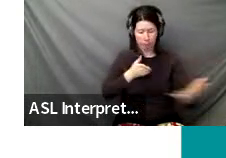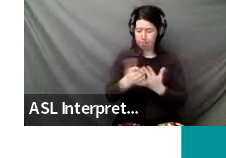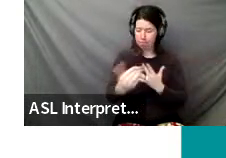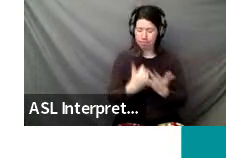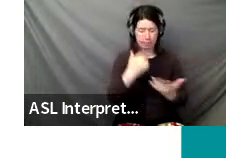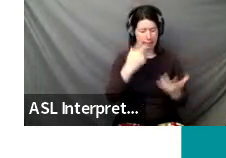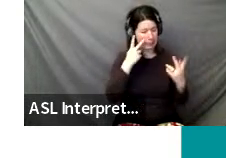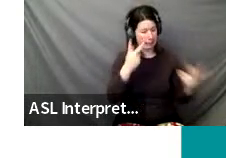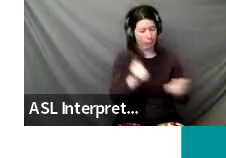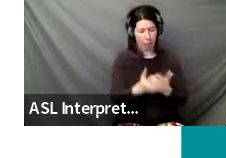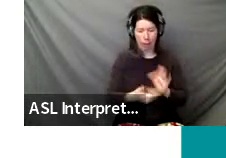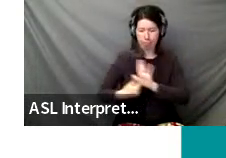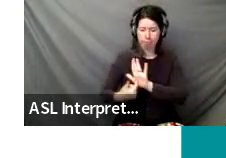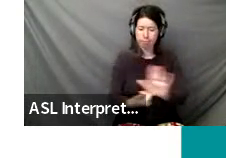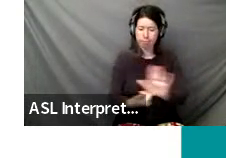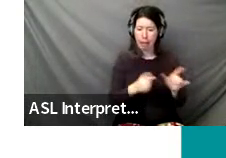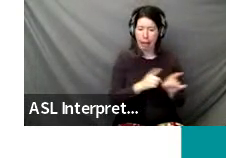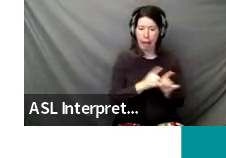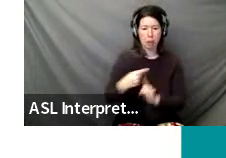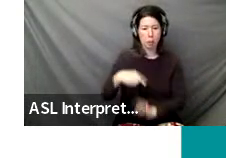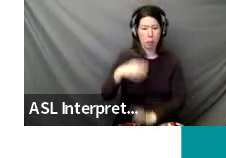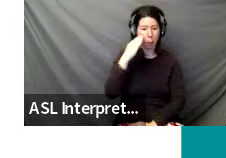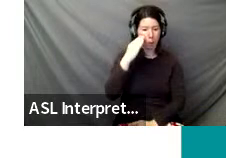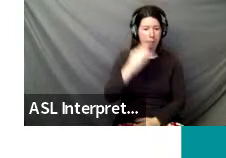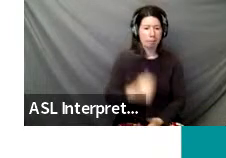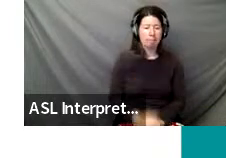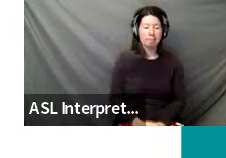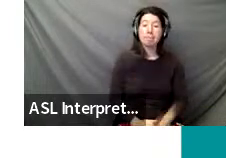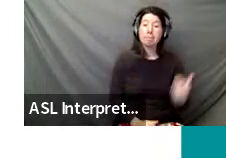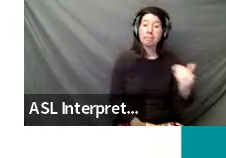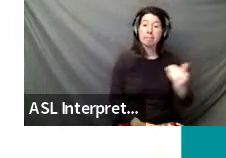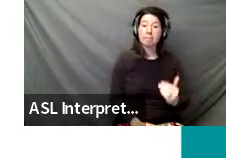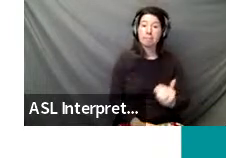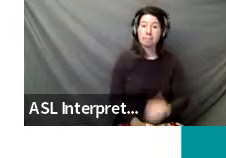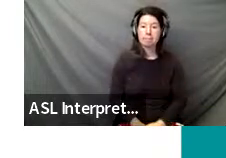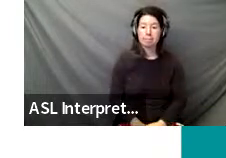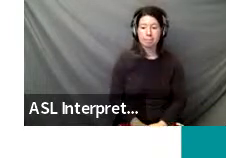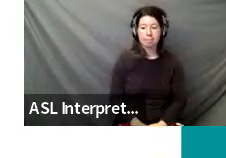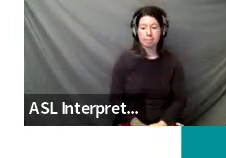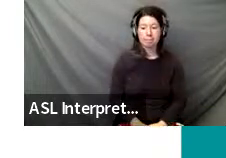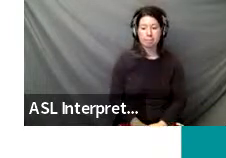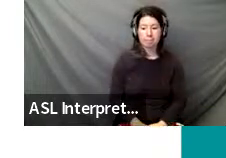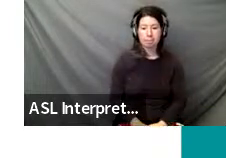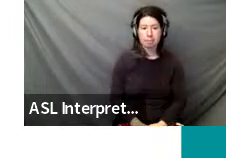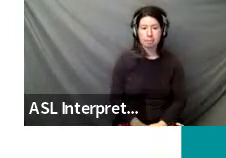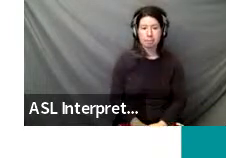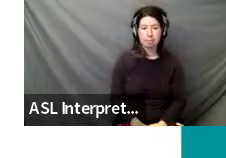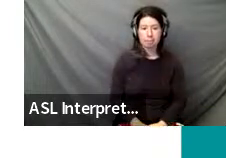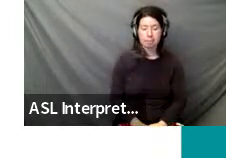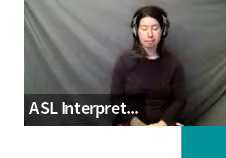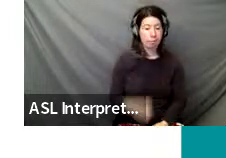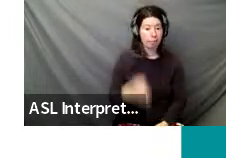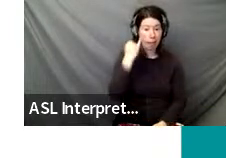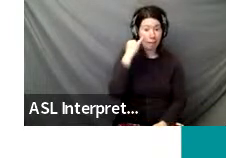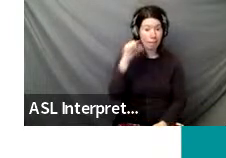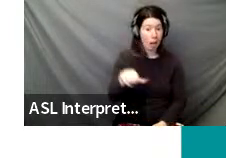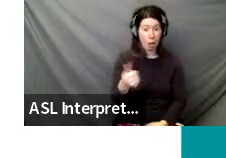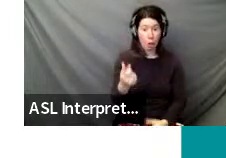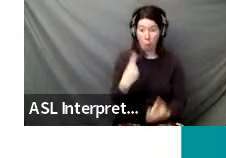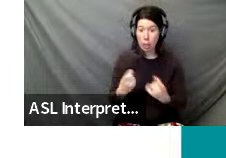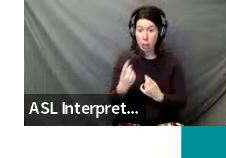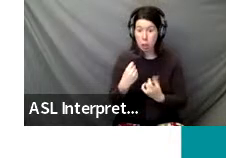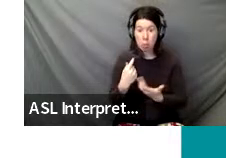updating. And so next slide. So I think if there's any more questions